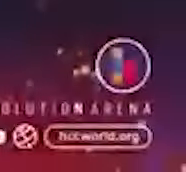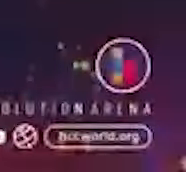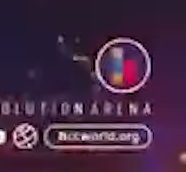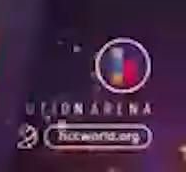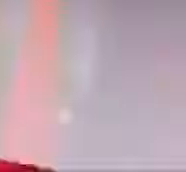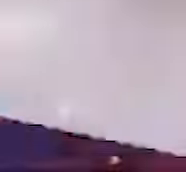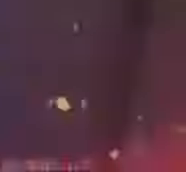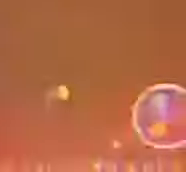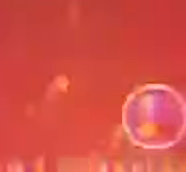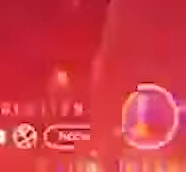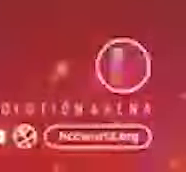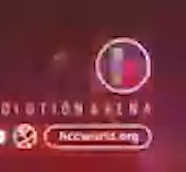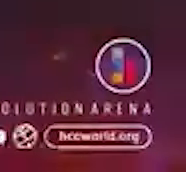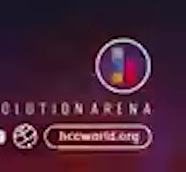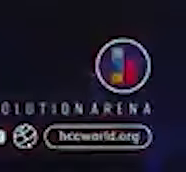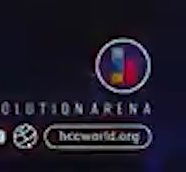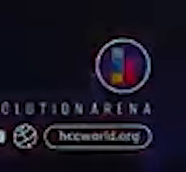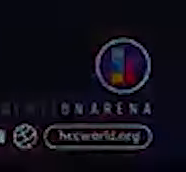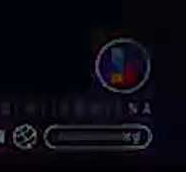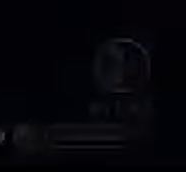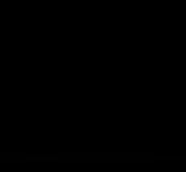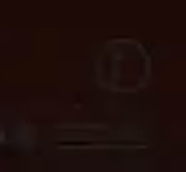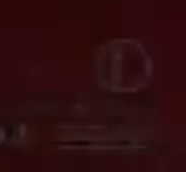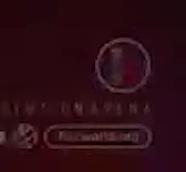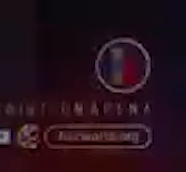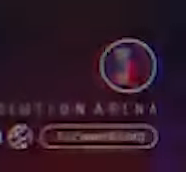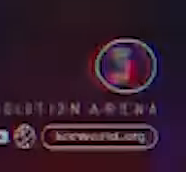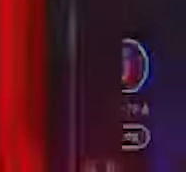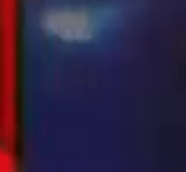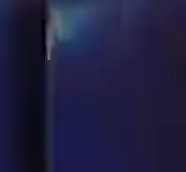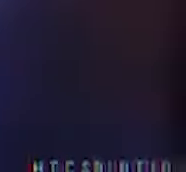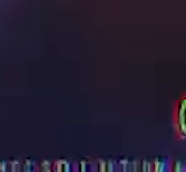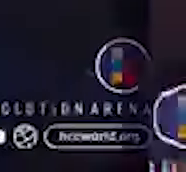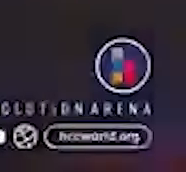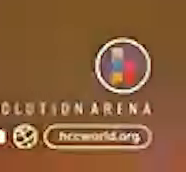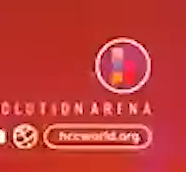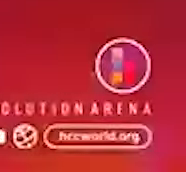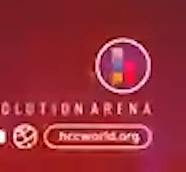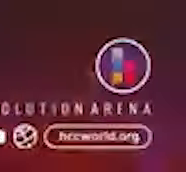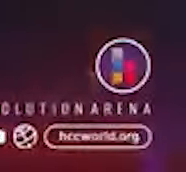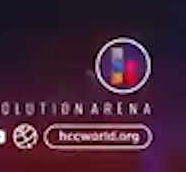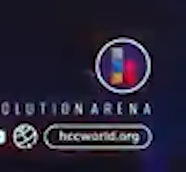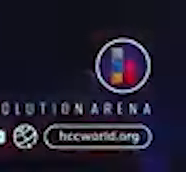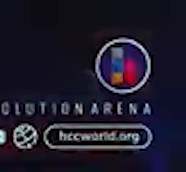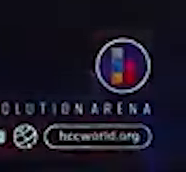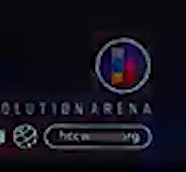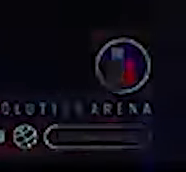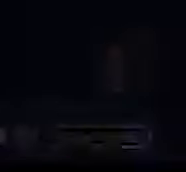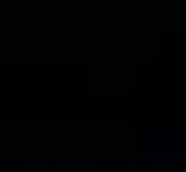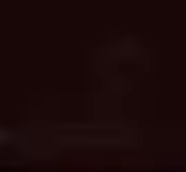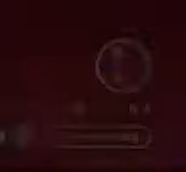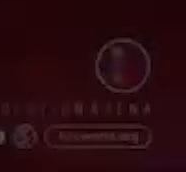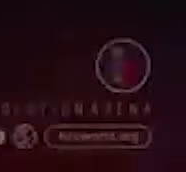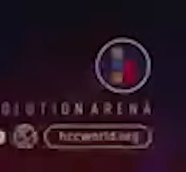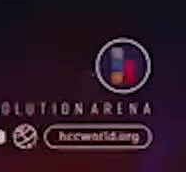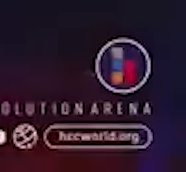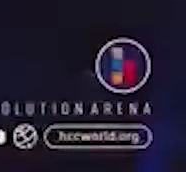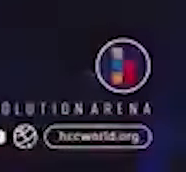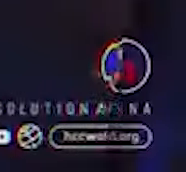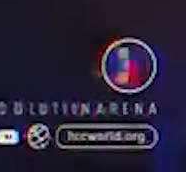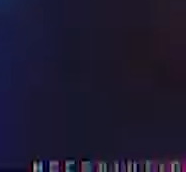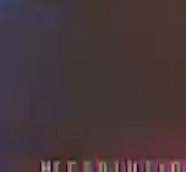you must know who you are in Christ. As simple and as elementary as this truth is, the foundation